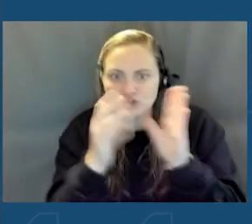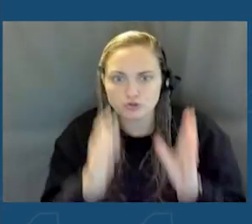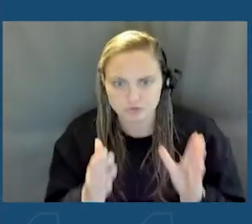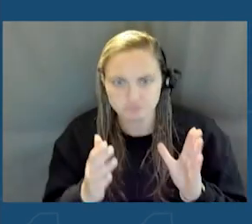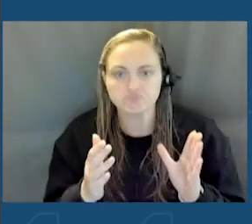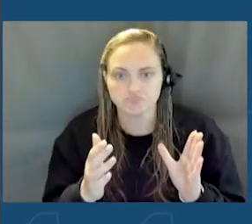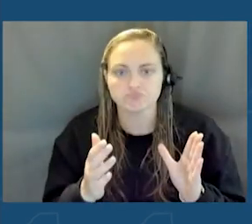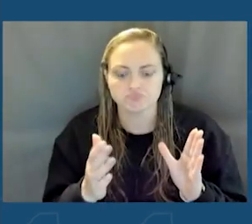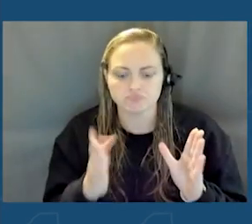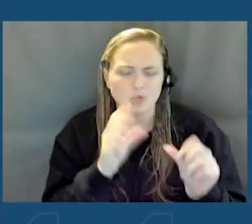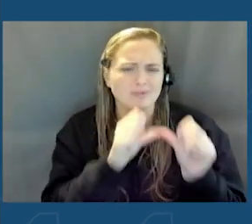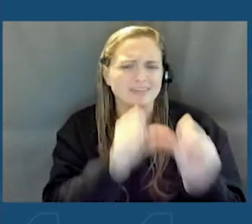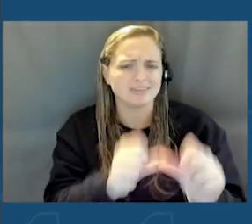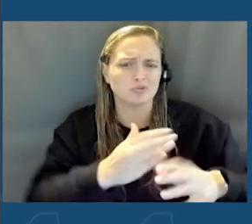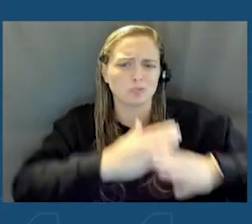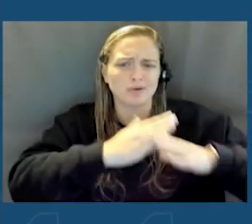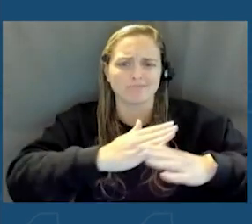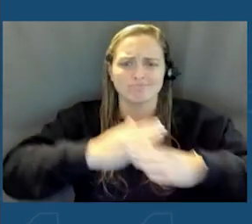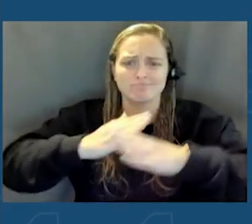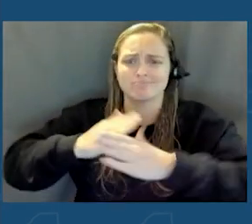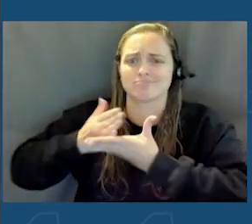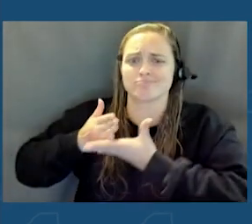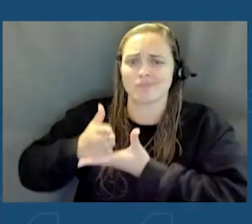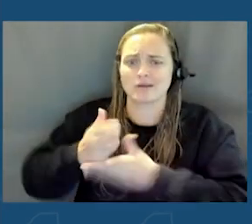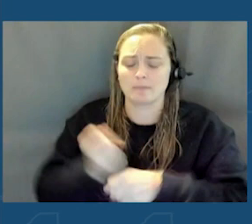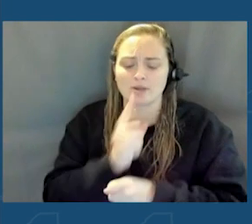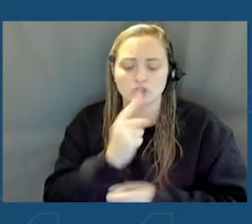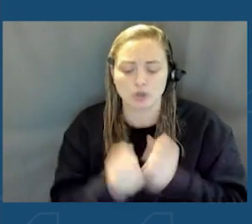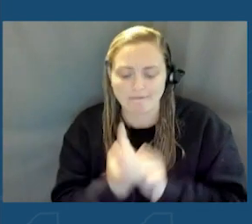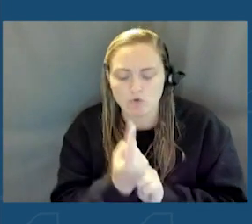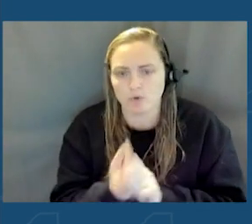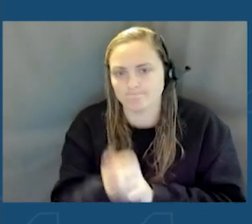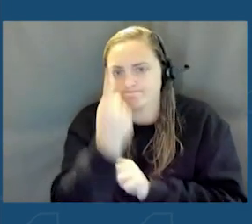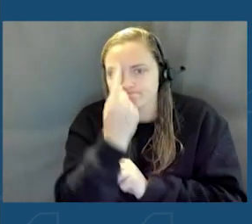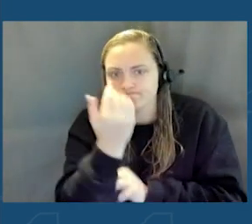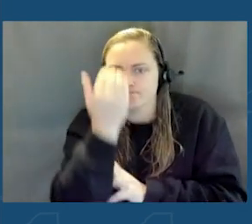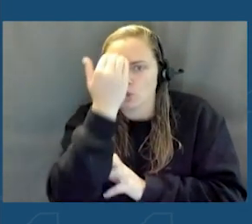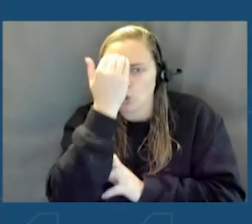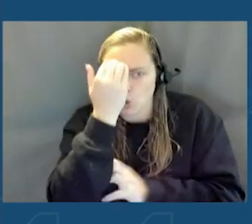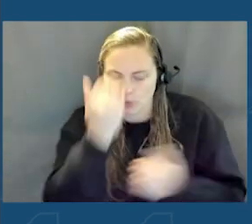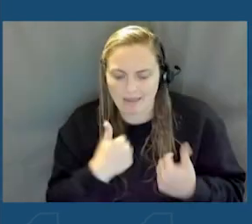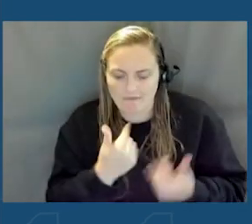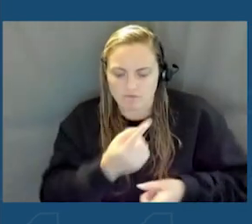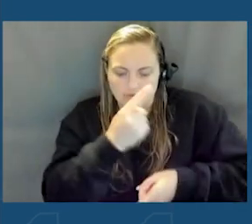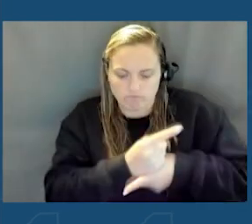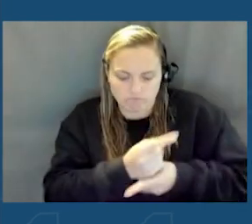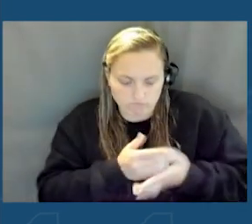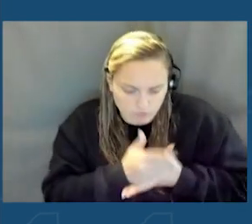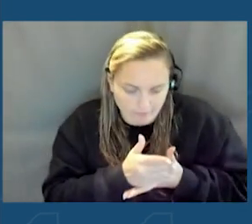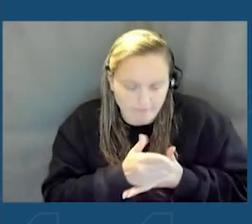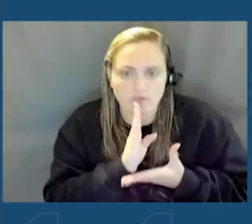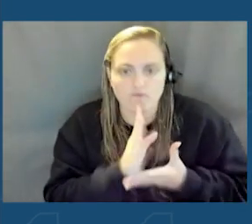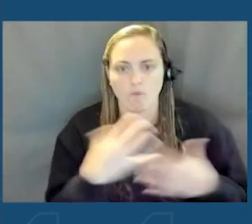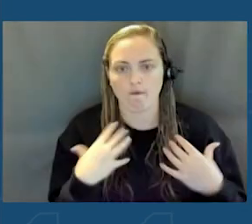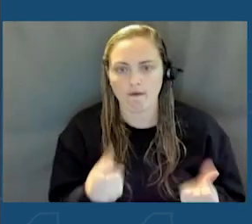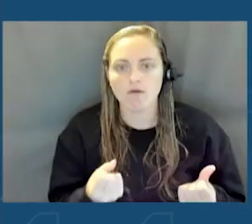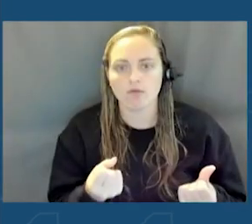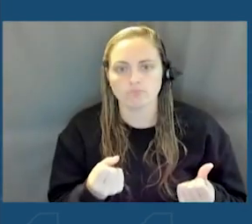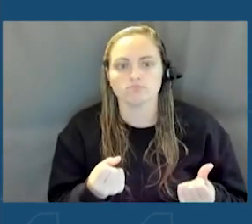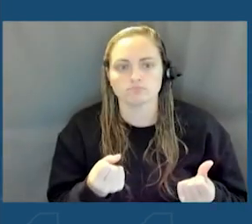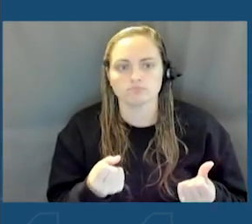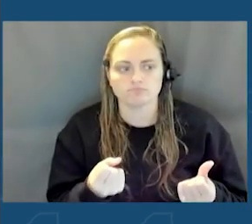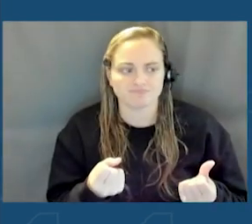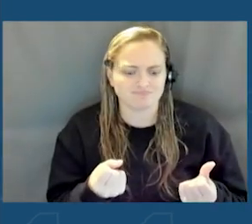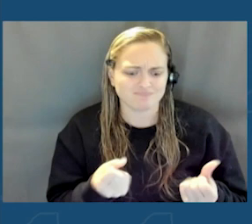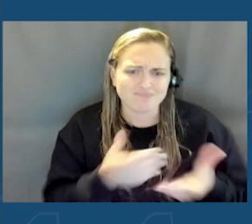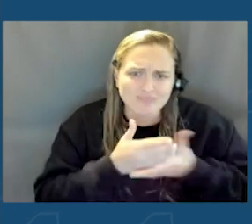to protect these rights so that everyone knows that they have a right to health and they have a right to choice